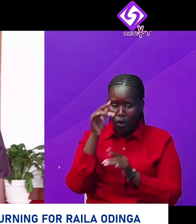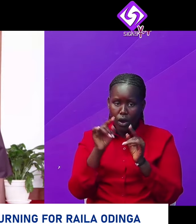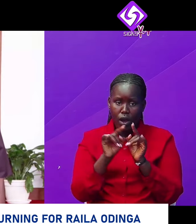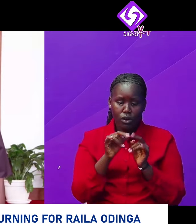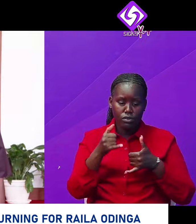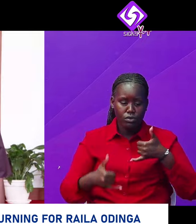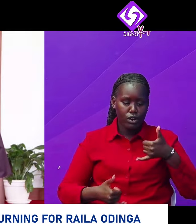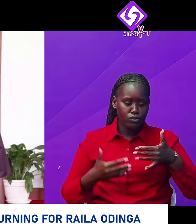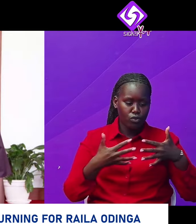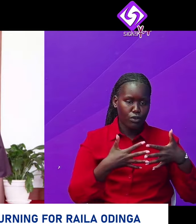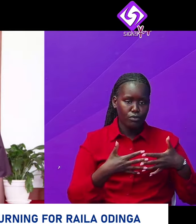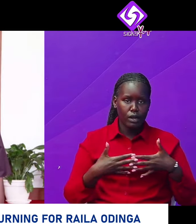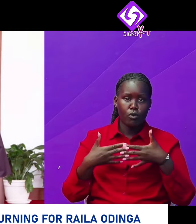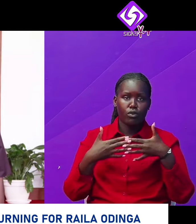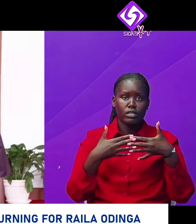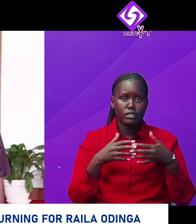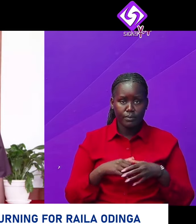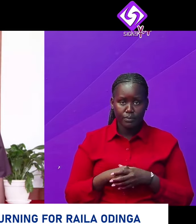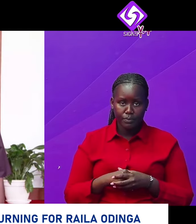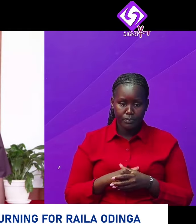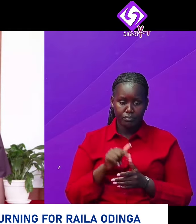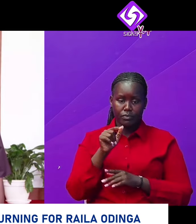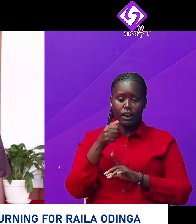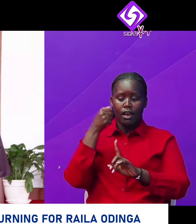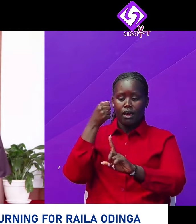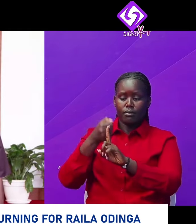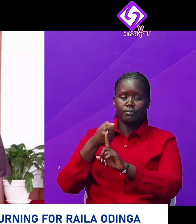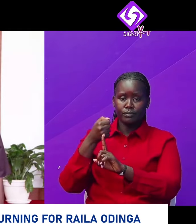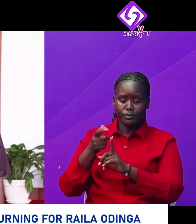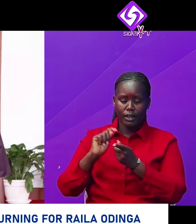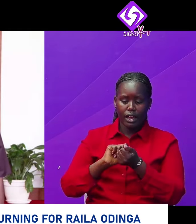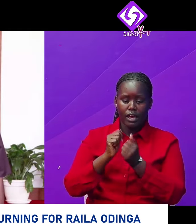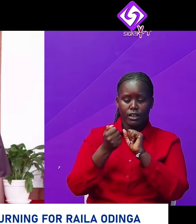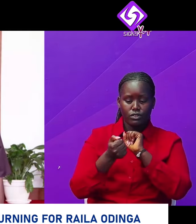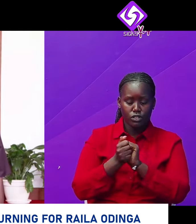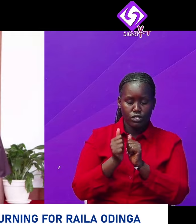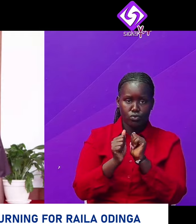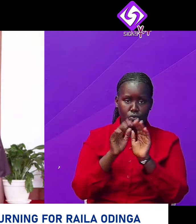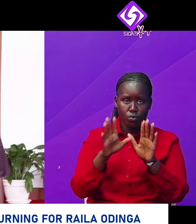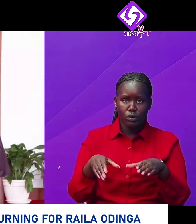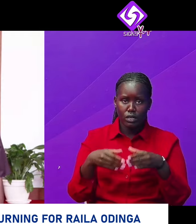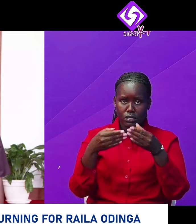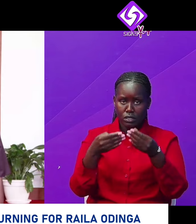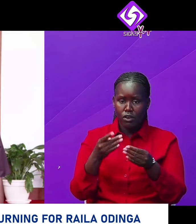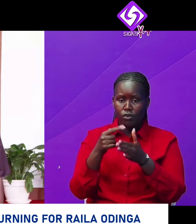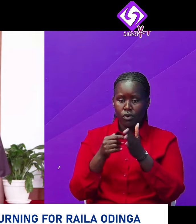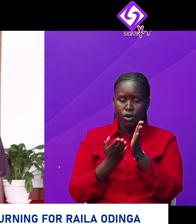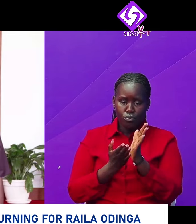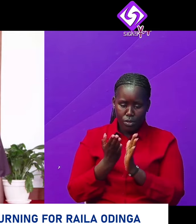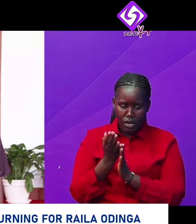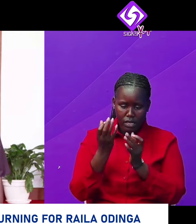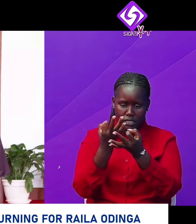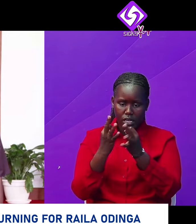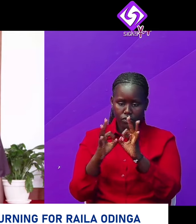democracy. He championed reforms that gave birth to the rights and freedoms we hold